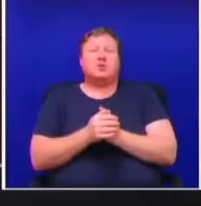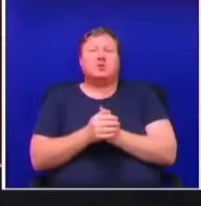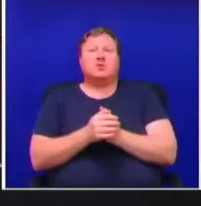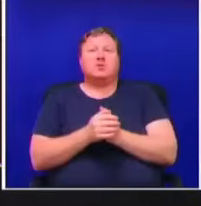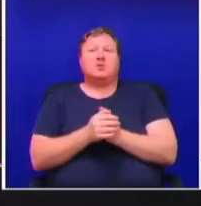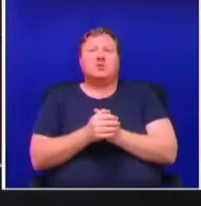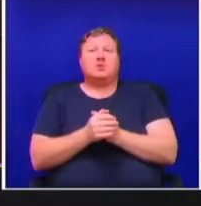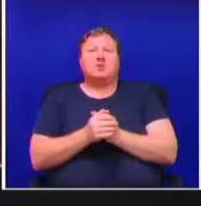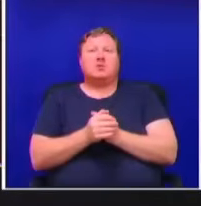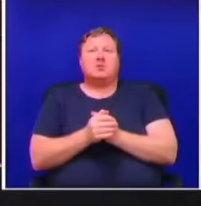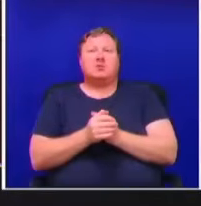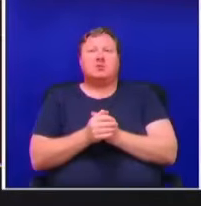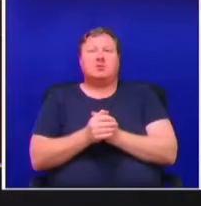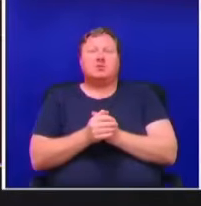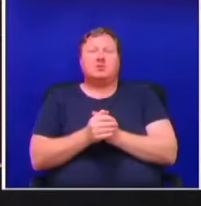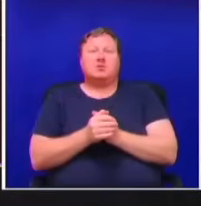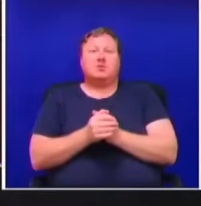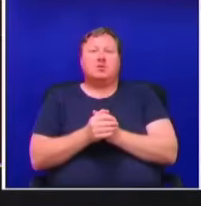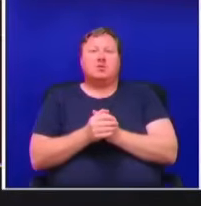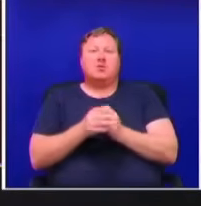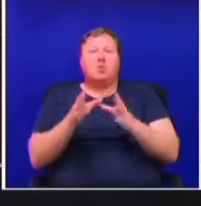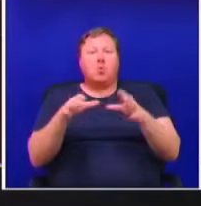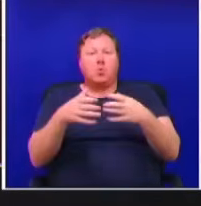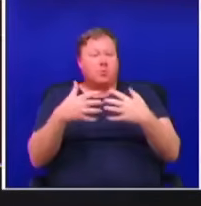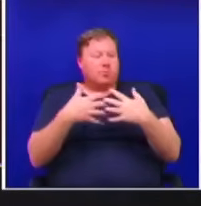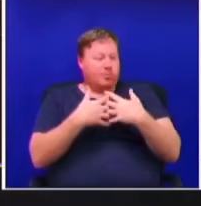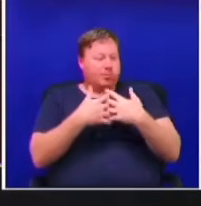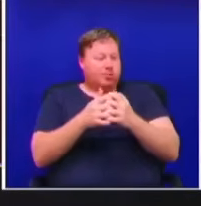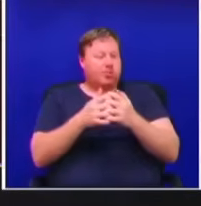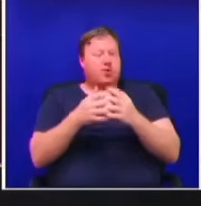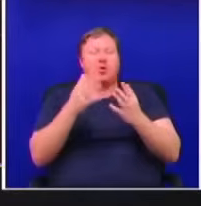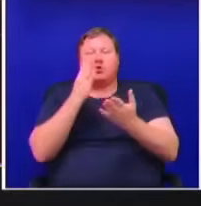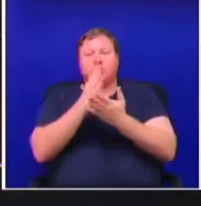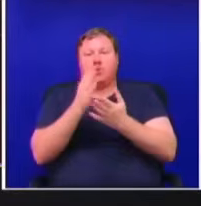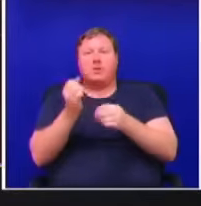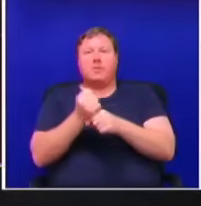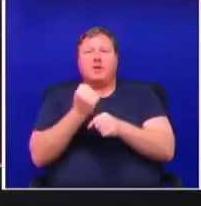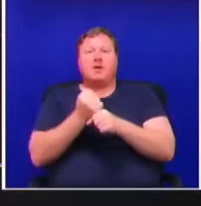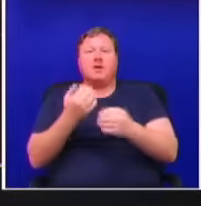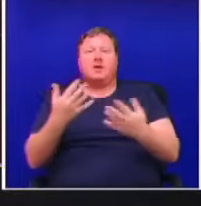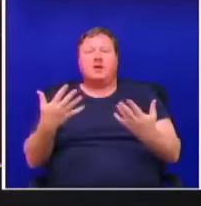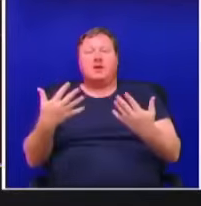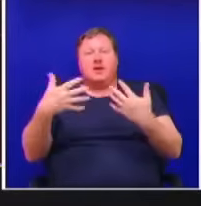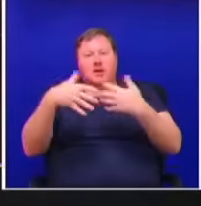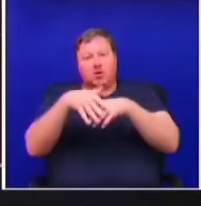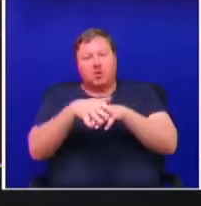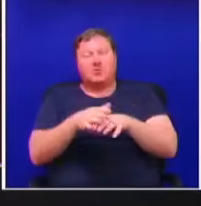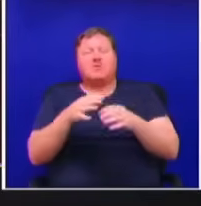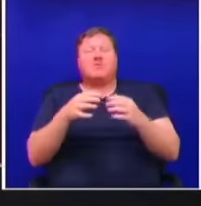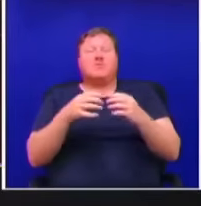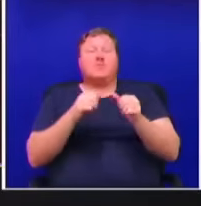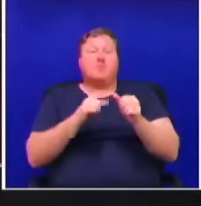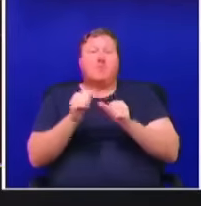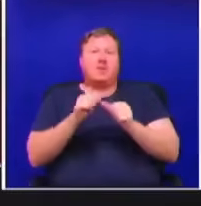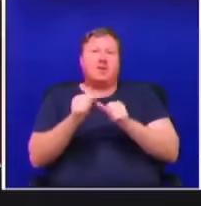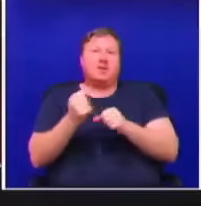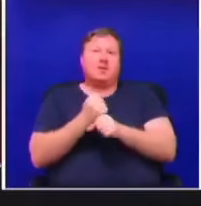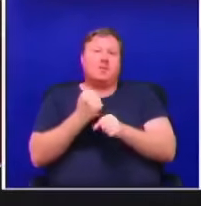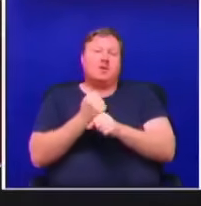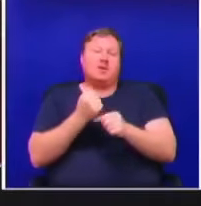Eminent Persons Group to ensure inclusivity and representativity before the steering committee is